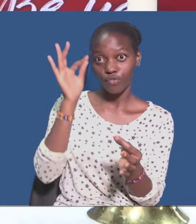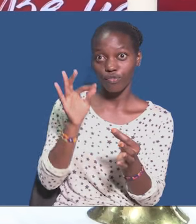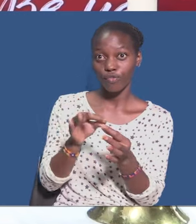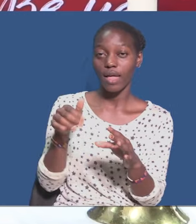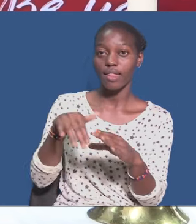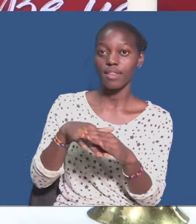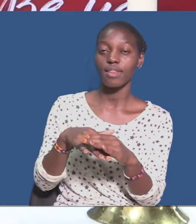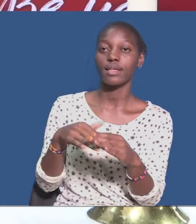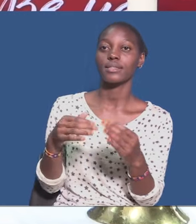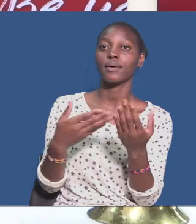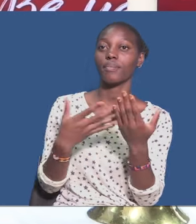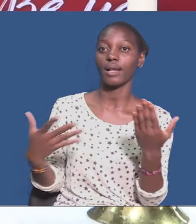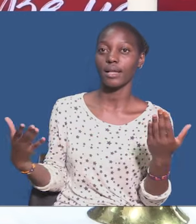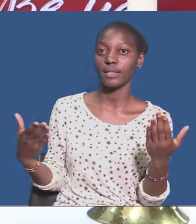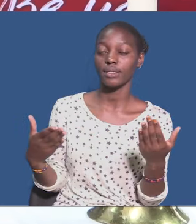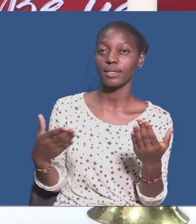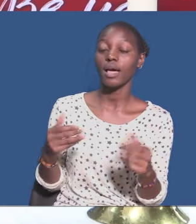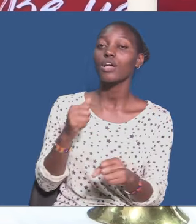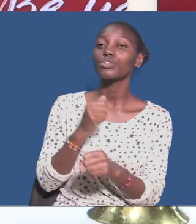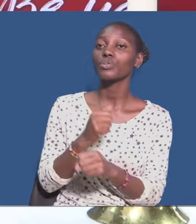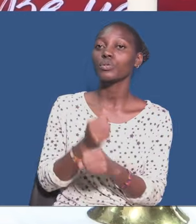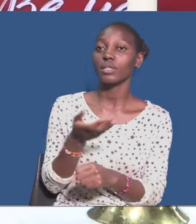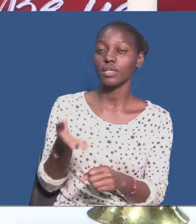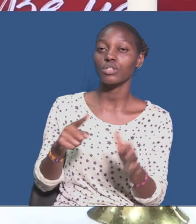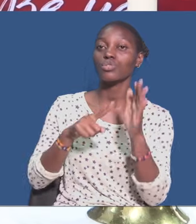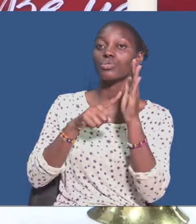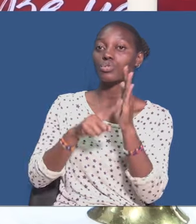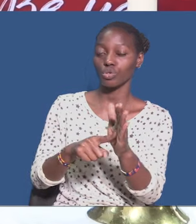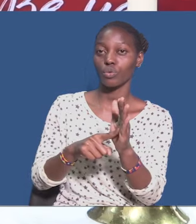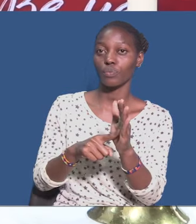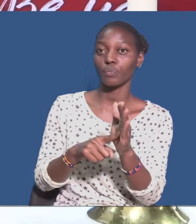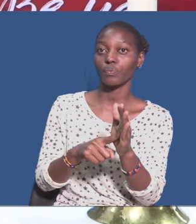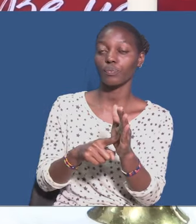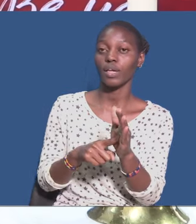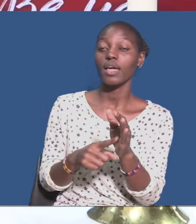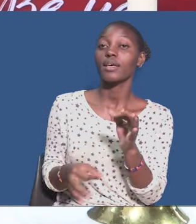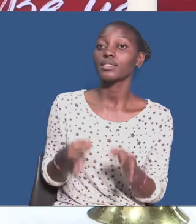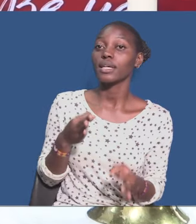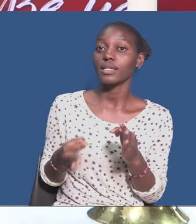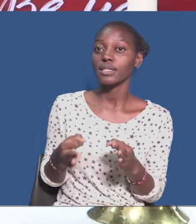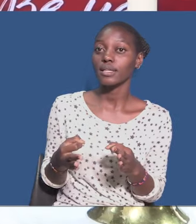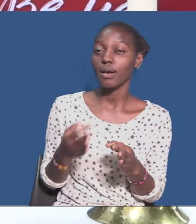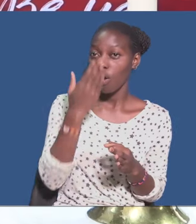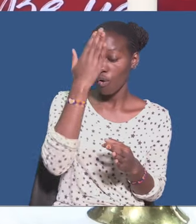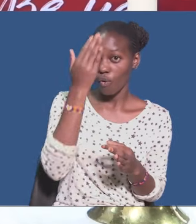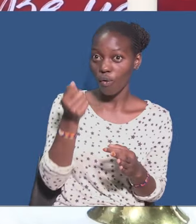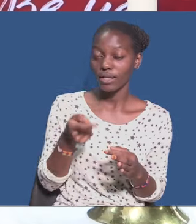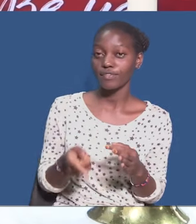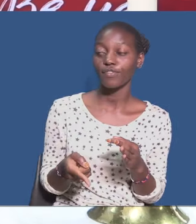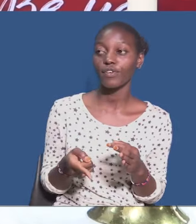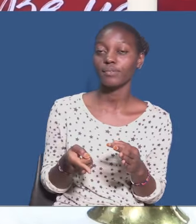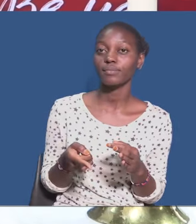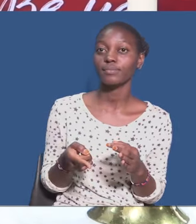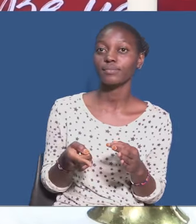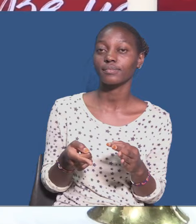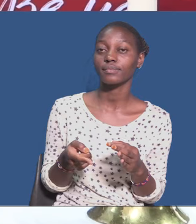blood. He did this to demonstrate his justice because in his forbearance,